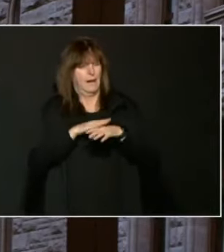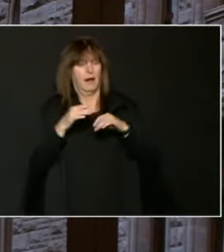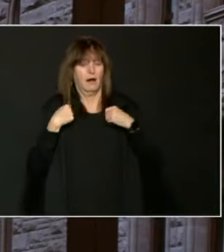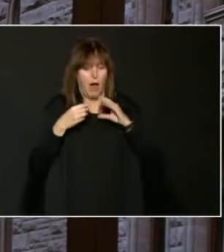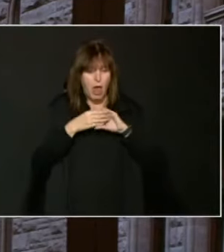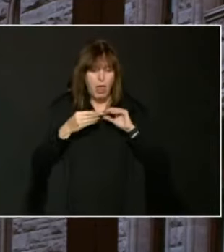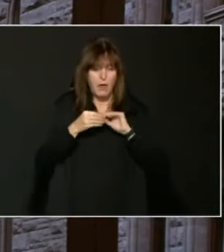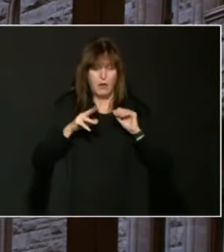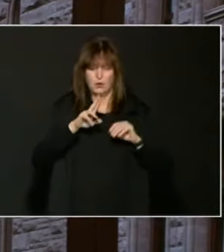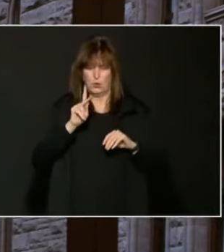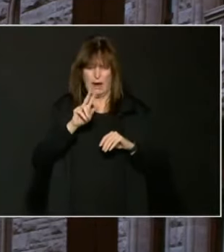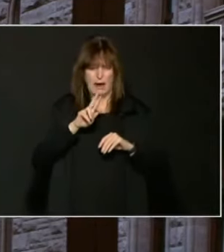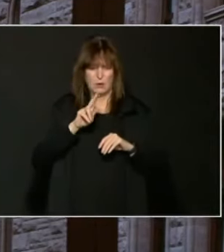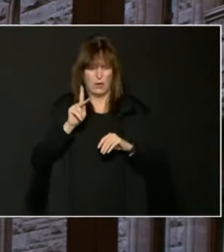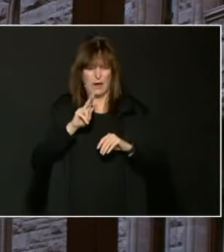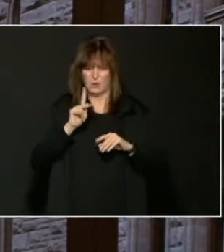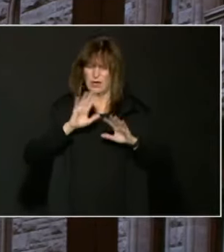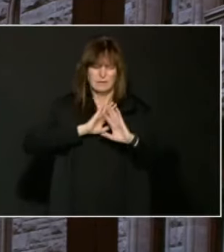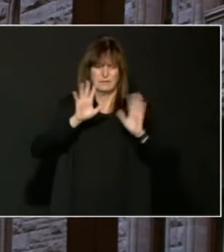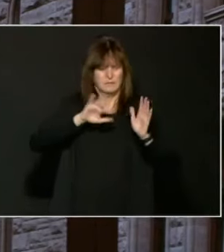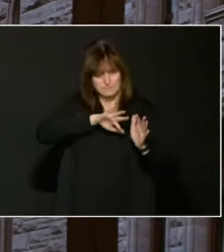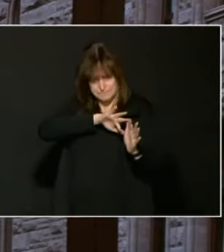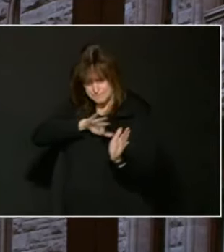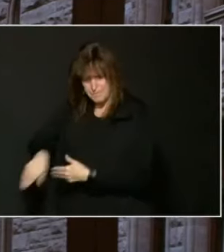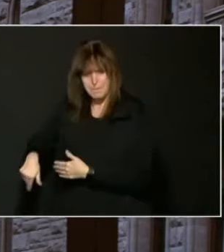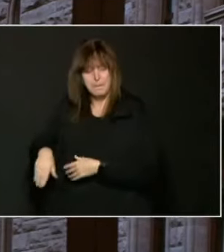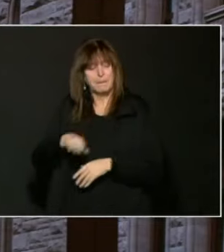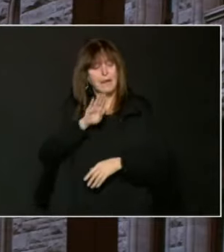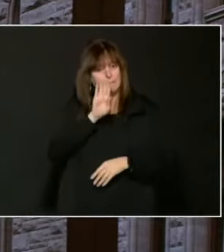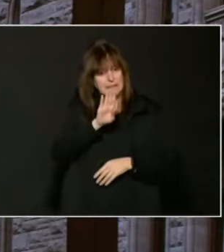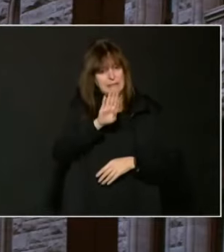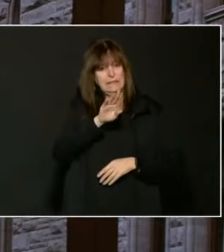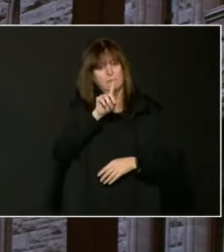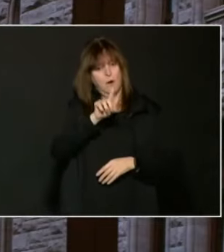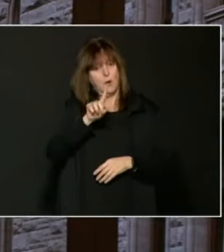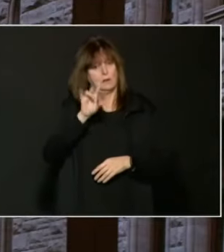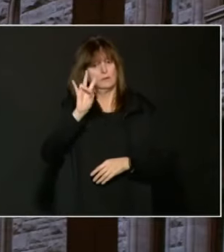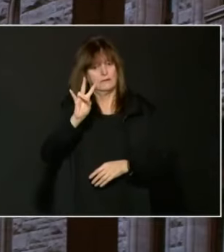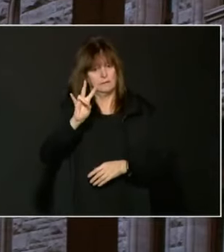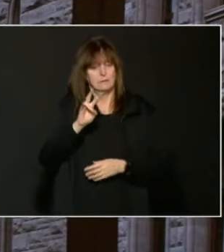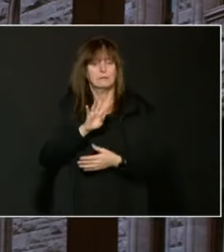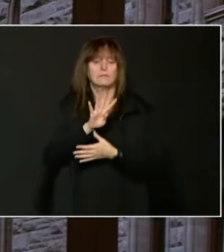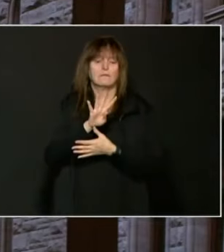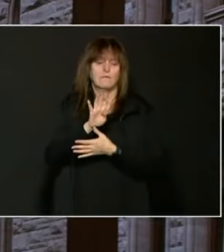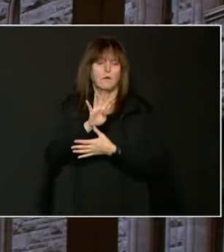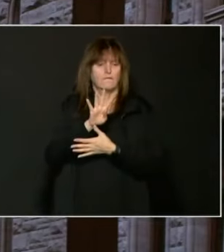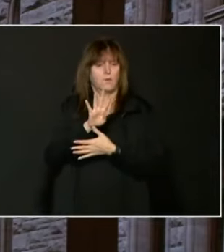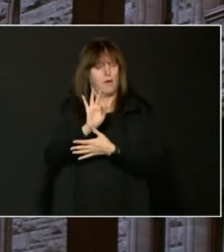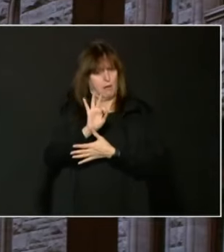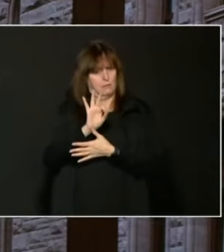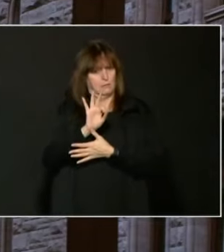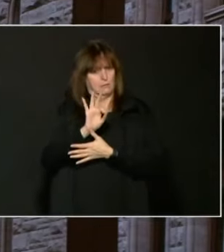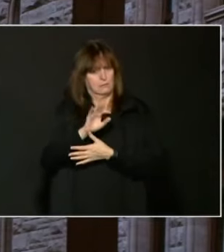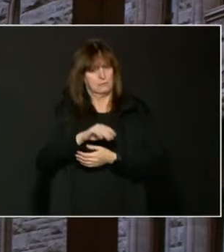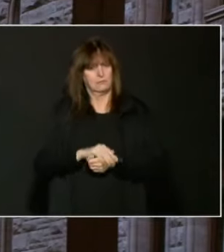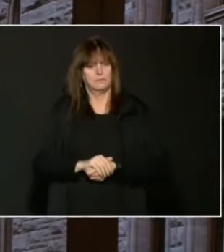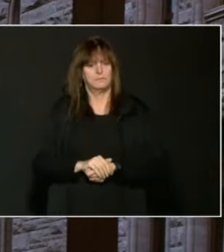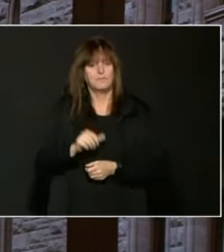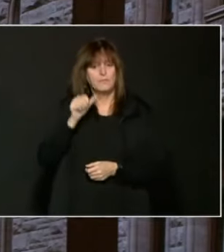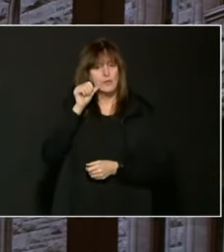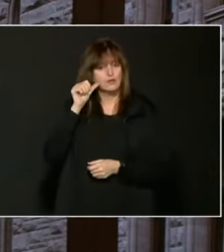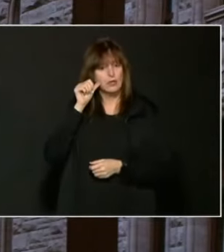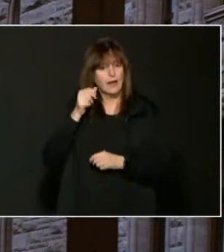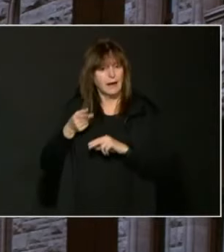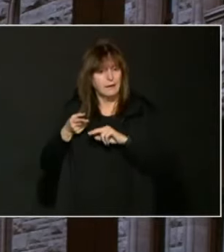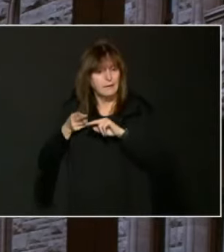in the UK. And that's up to 449, an increase of 54 from yesterday. Again, agreeing with